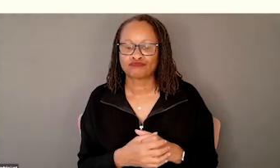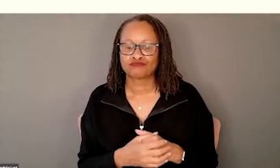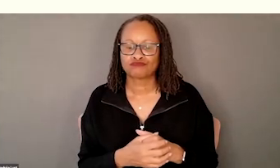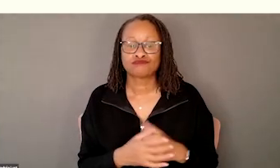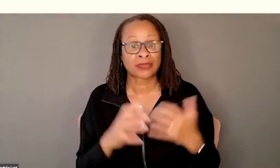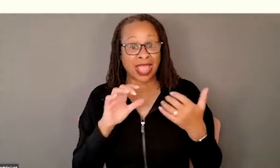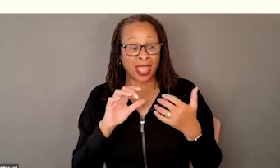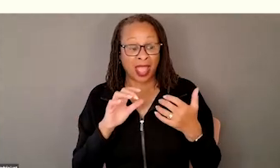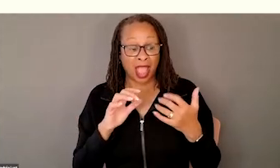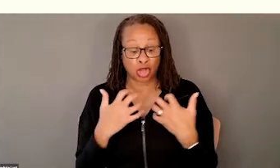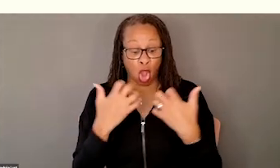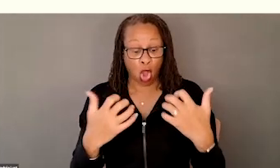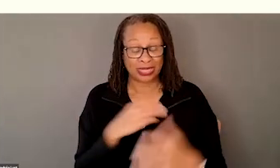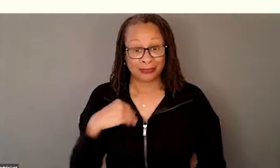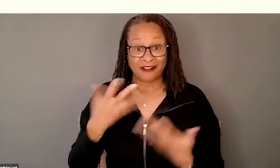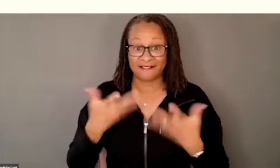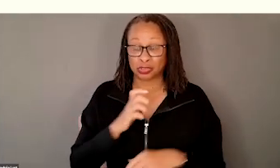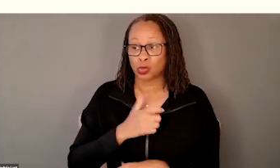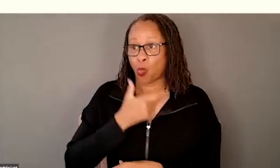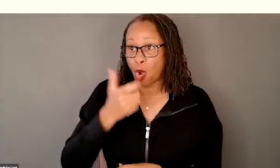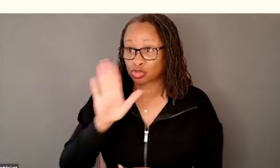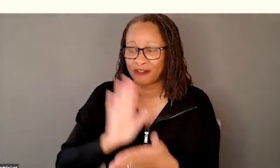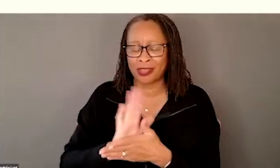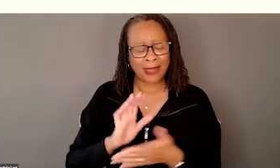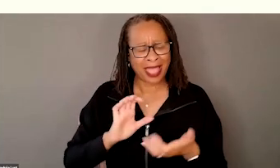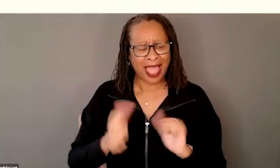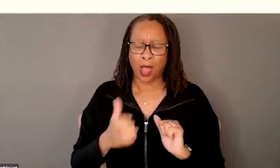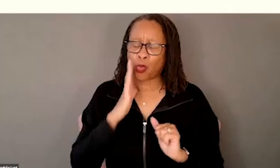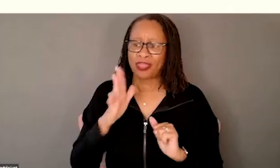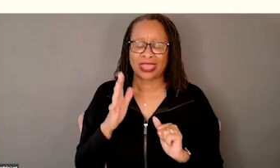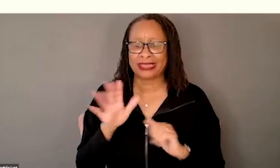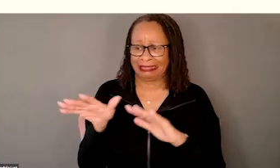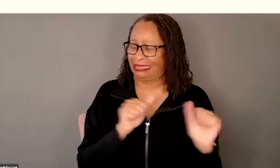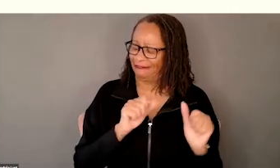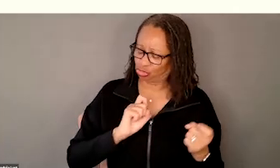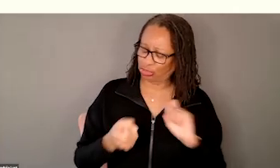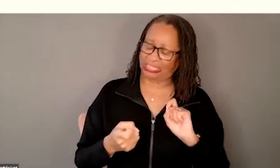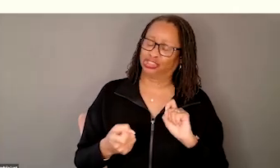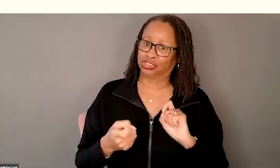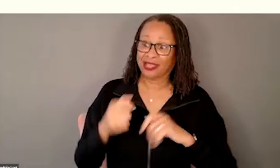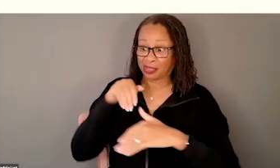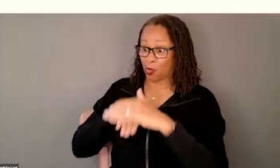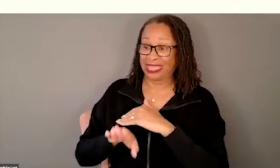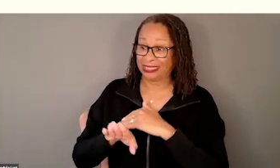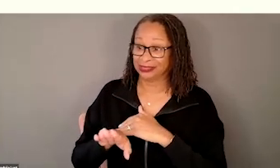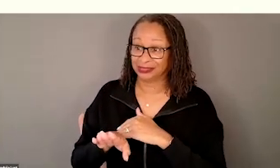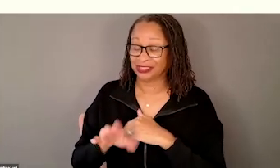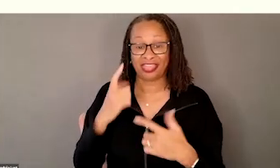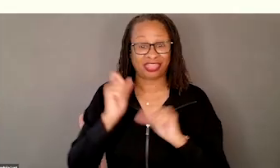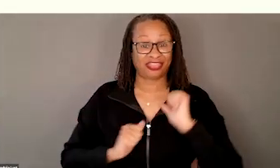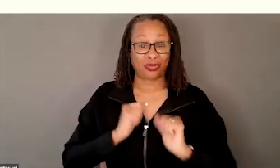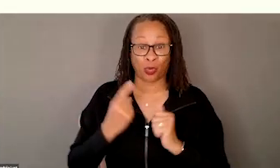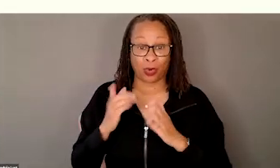to be changed after they watch the film? So, they went into the theater one way, and then once they leave, what is that